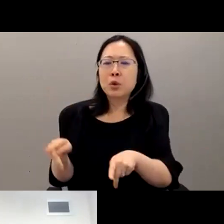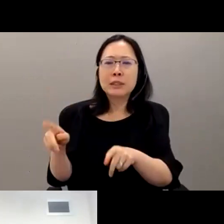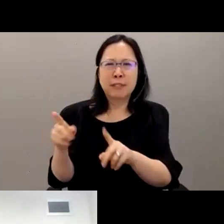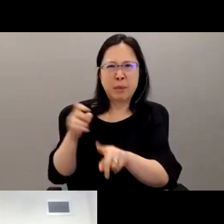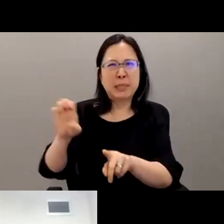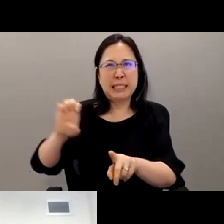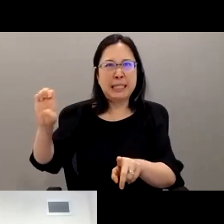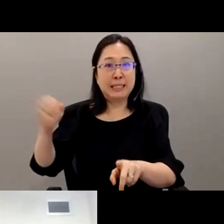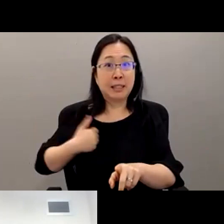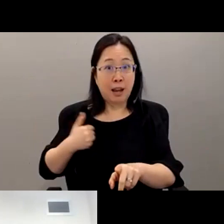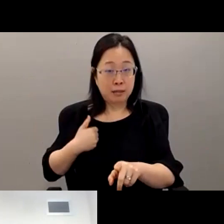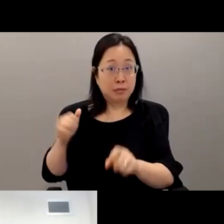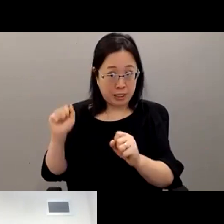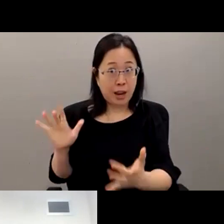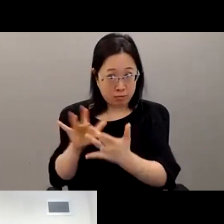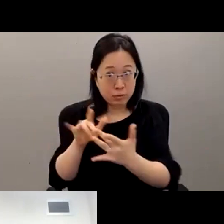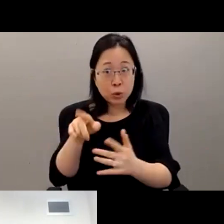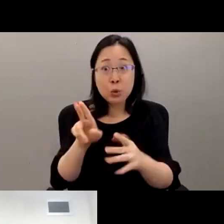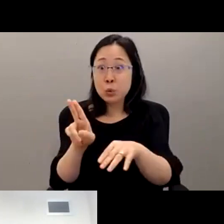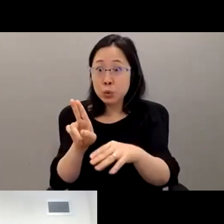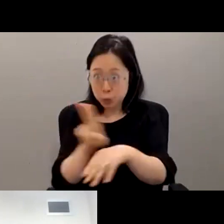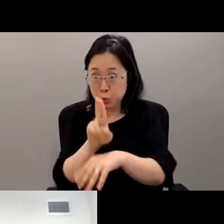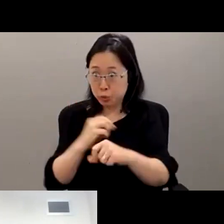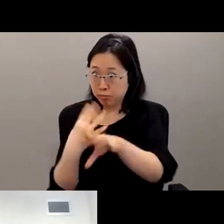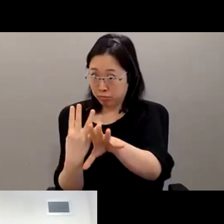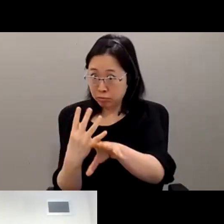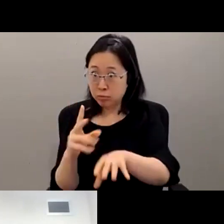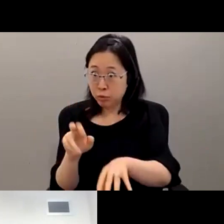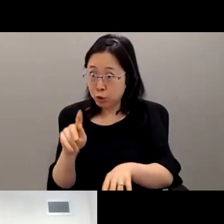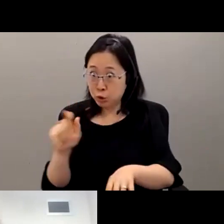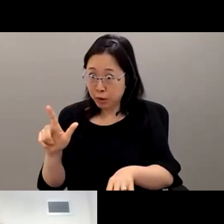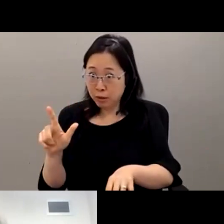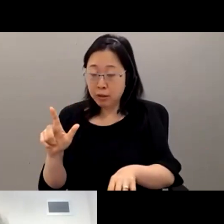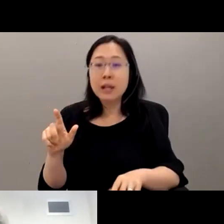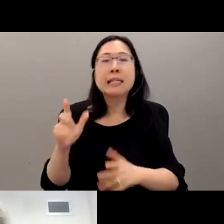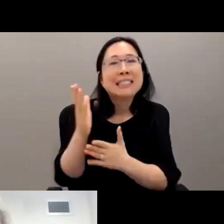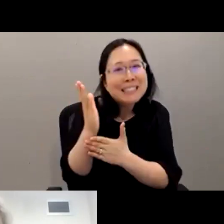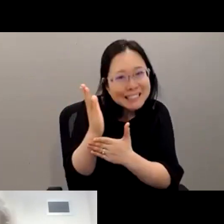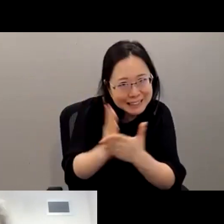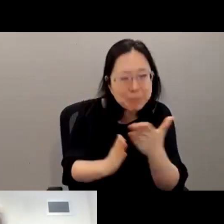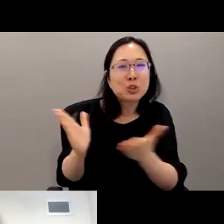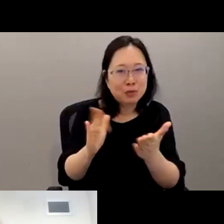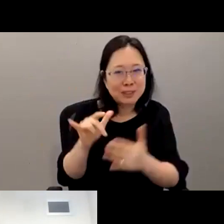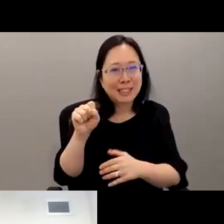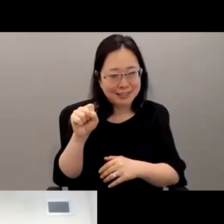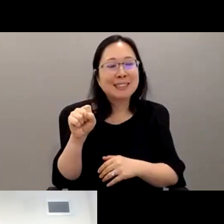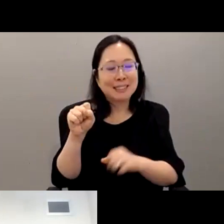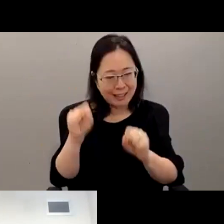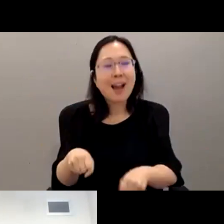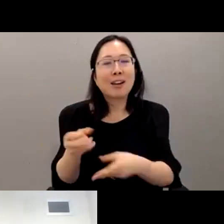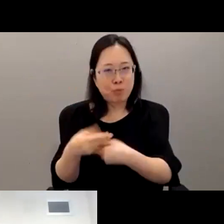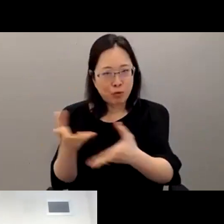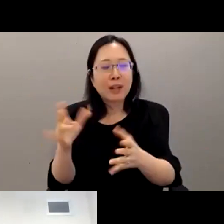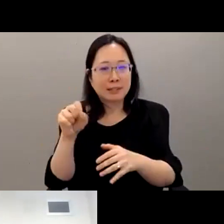They're able to connect to you now virtually to utilize your services? Some services, yes. Okay, yeah. So we would just okay. want to